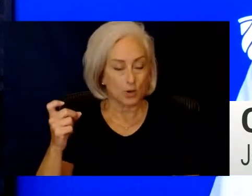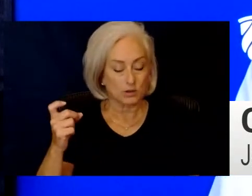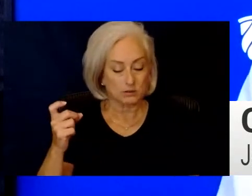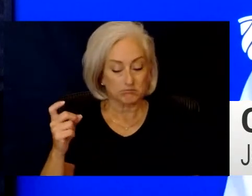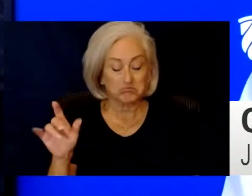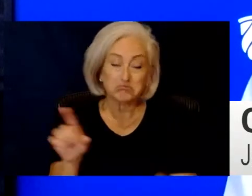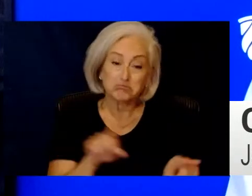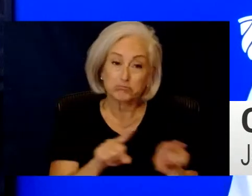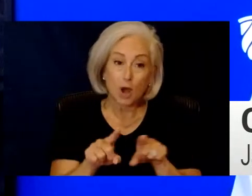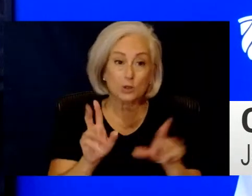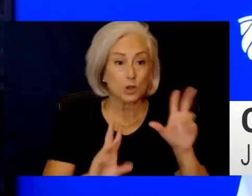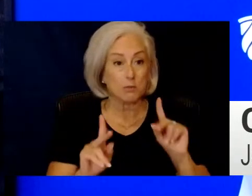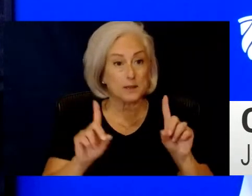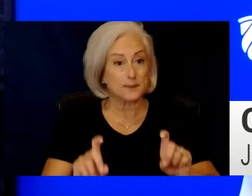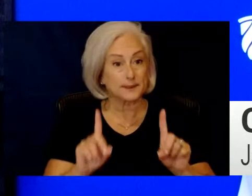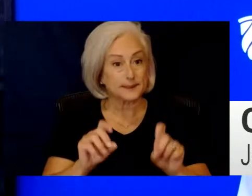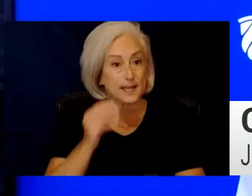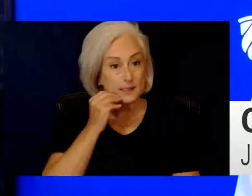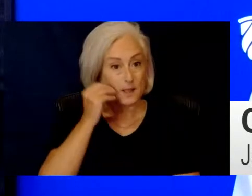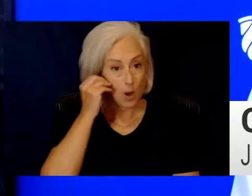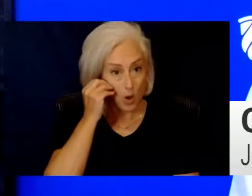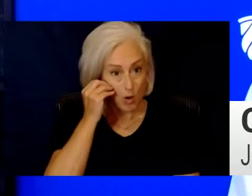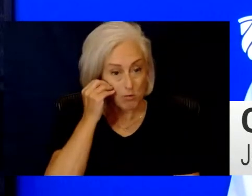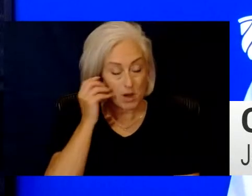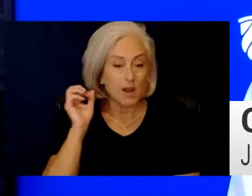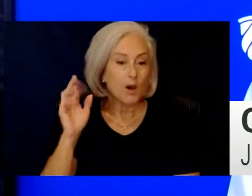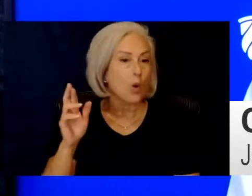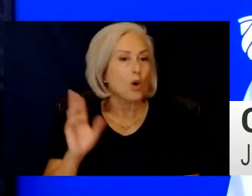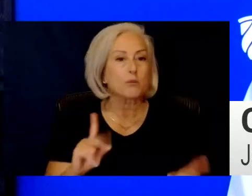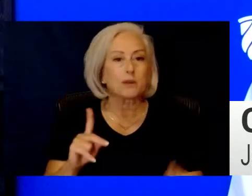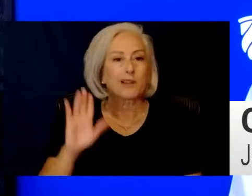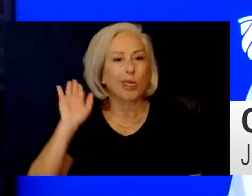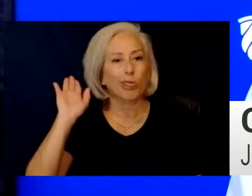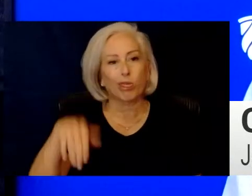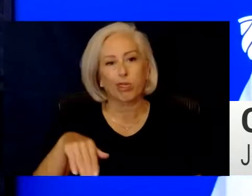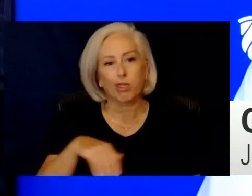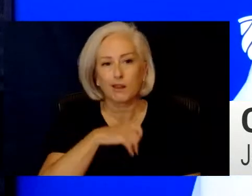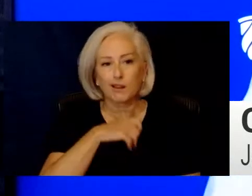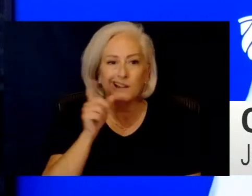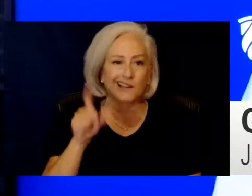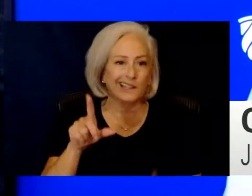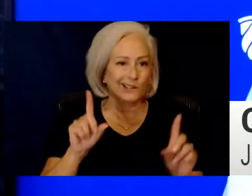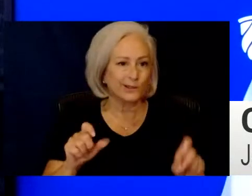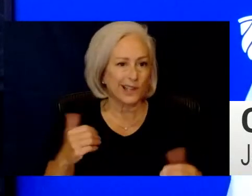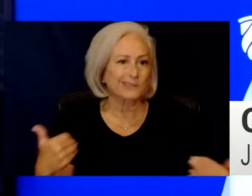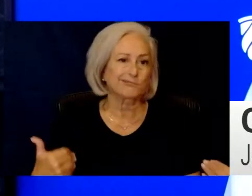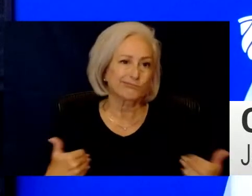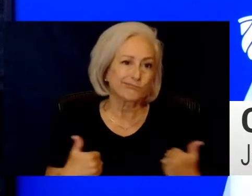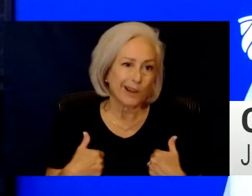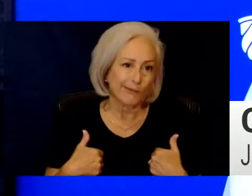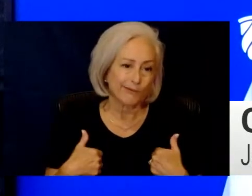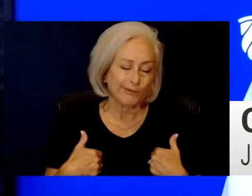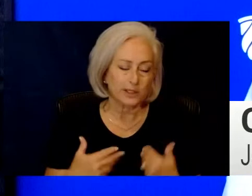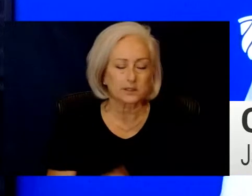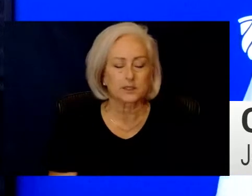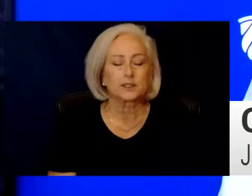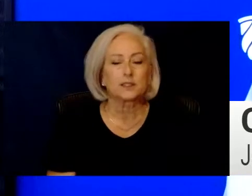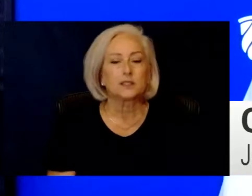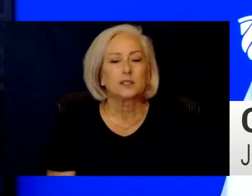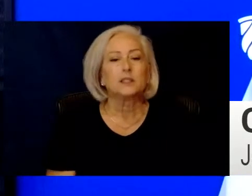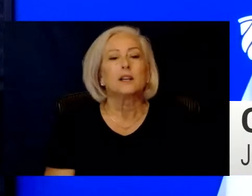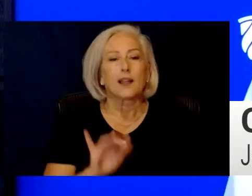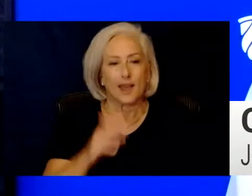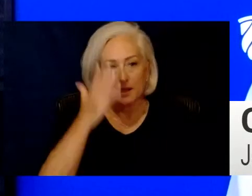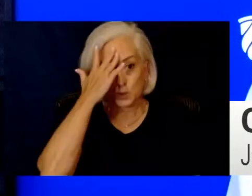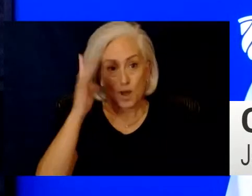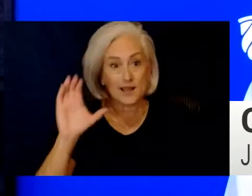people that maybe not be testing and just believe that they have it, we understand now, and that is why the county or the CDC